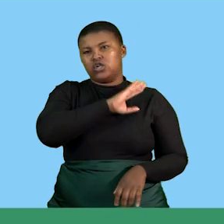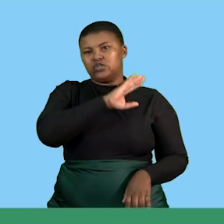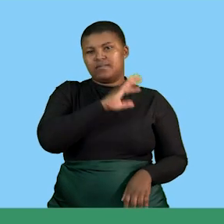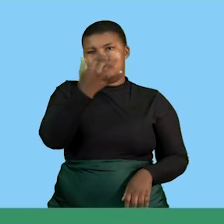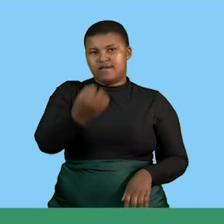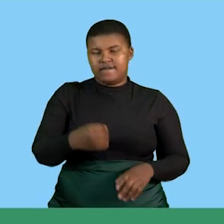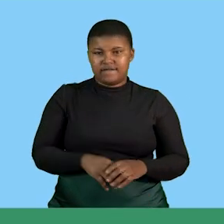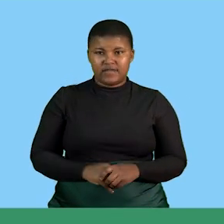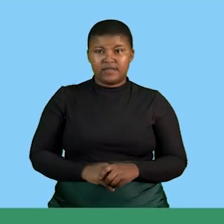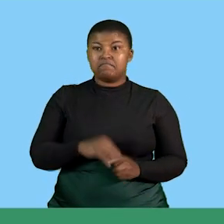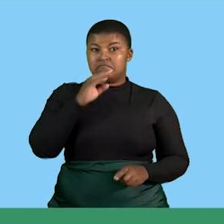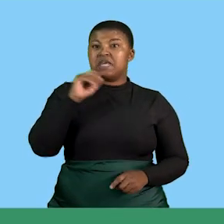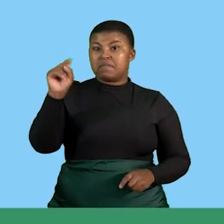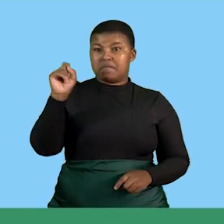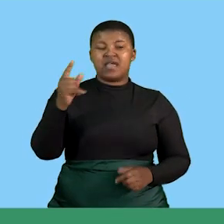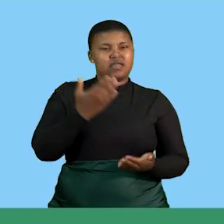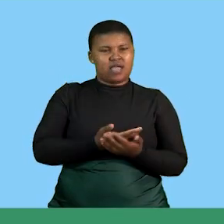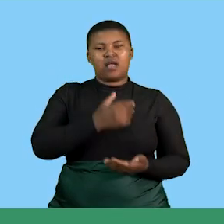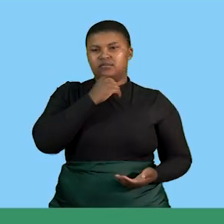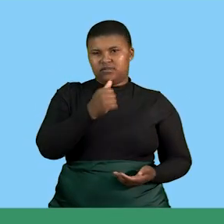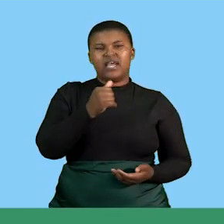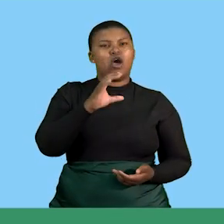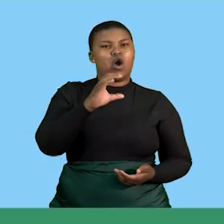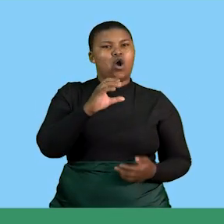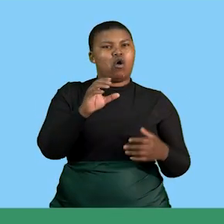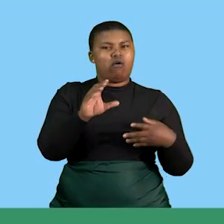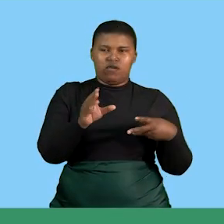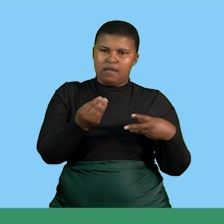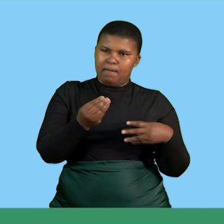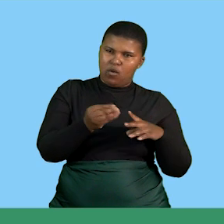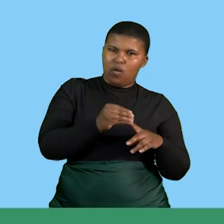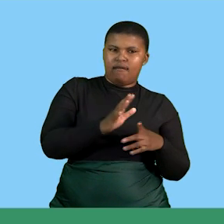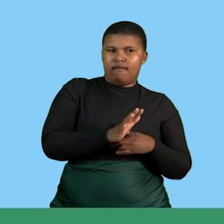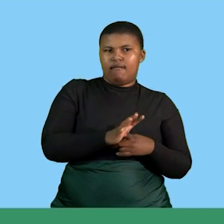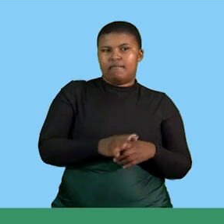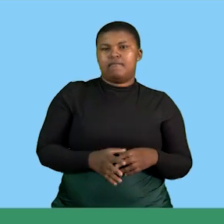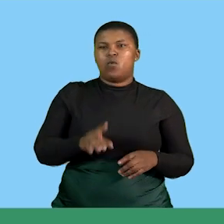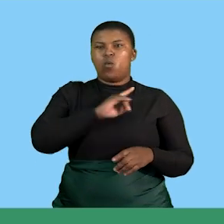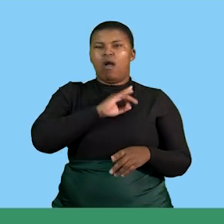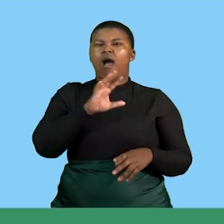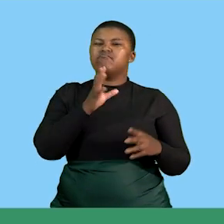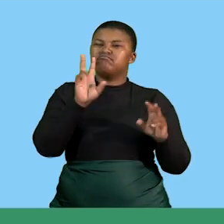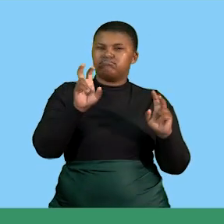consumers. So this can be our first component because it refers to consumers.